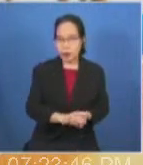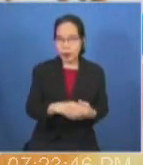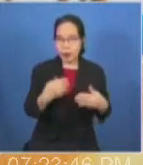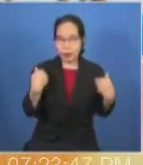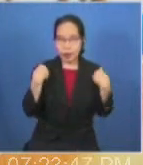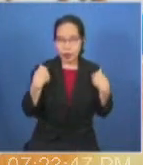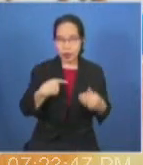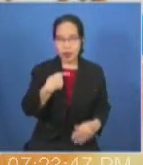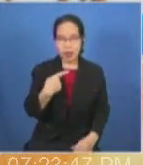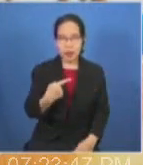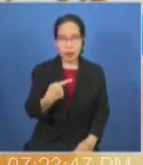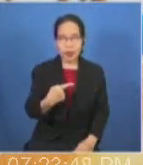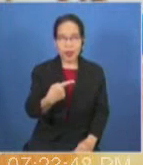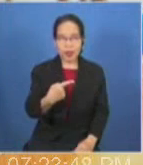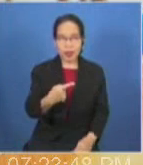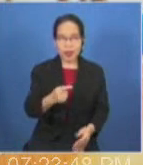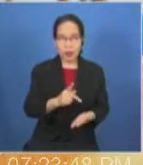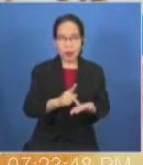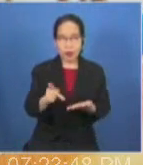believe in the Bible,